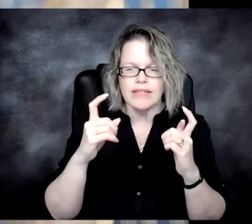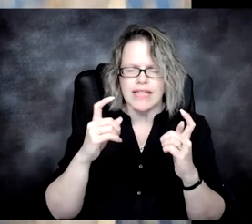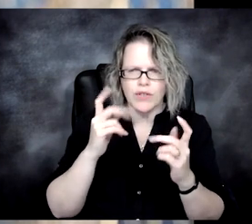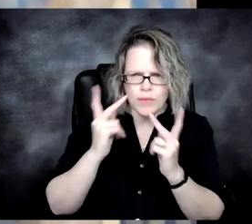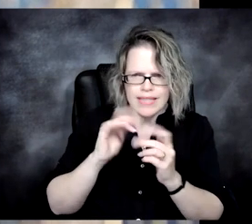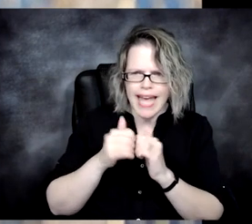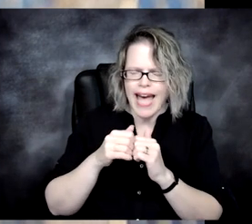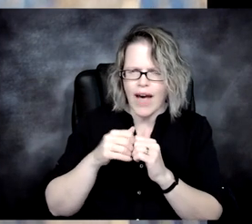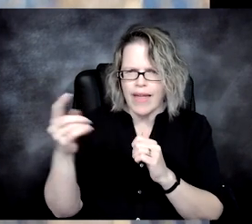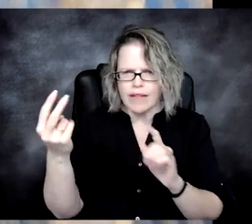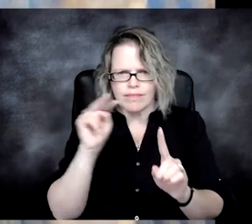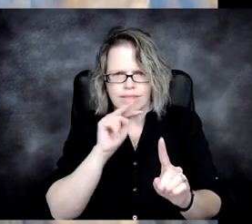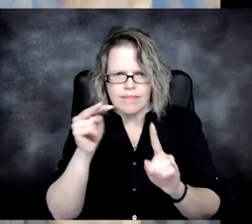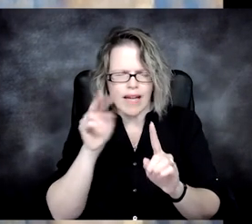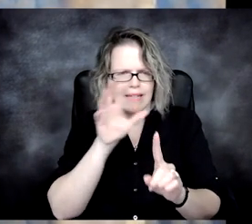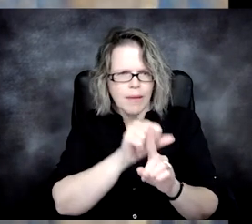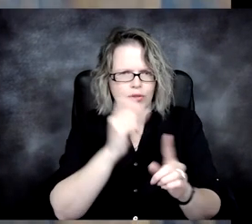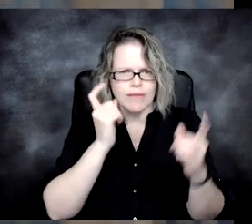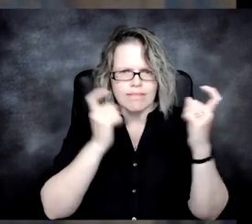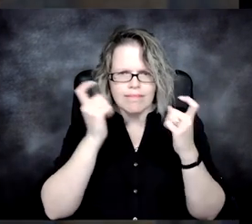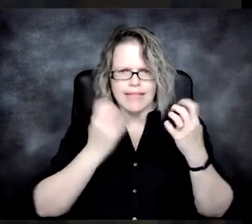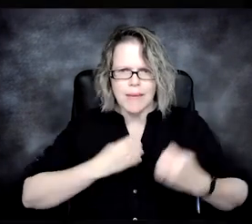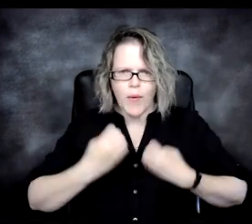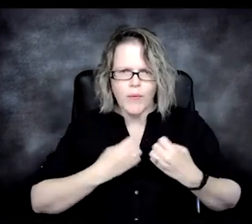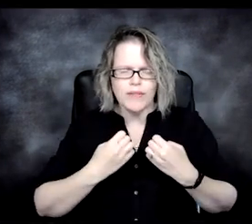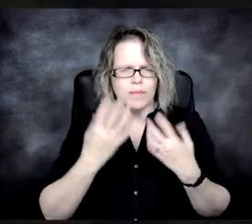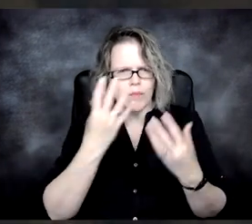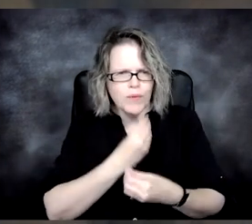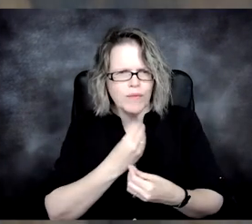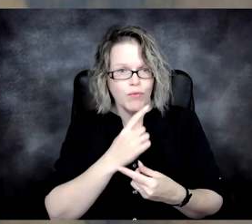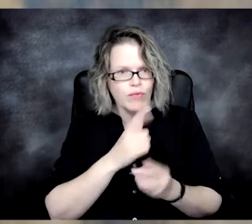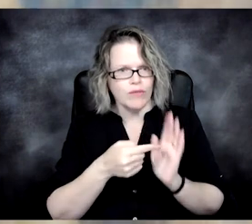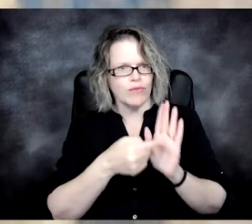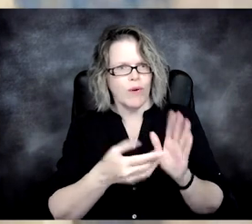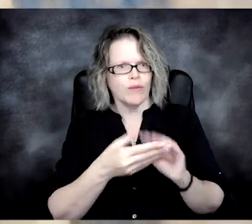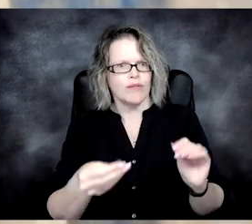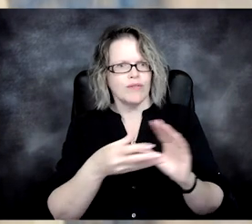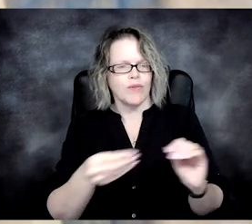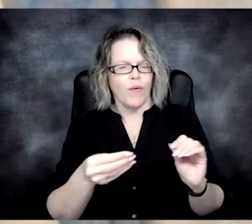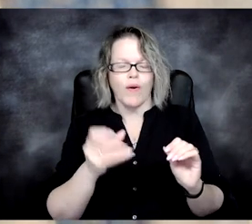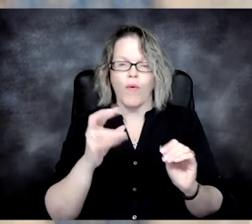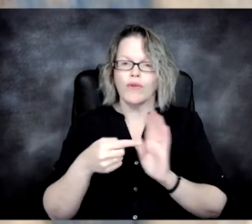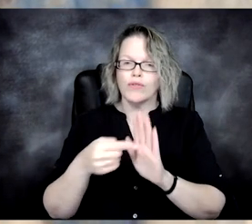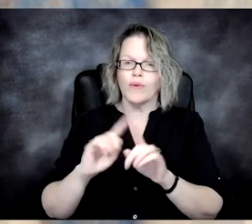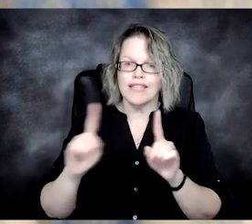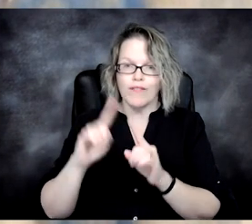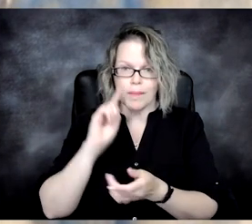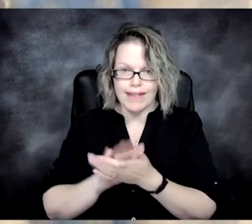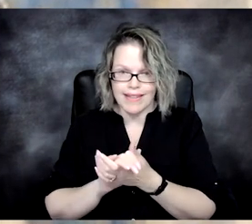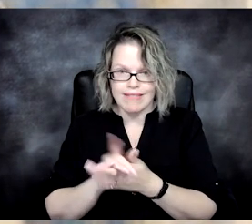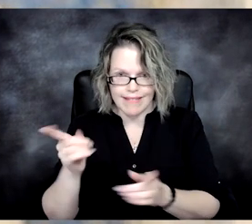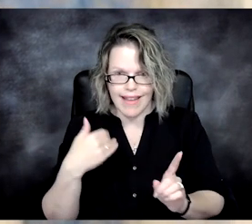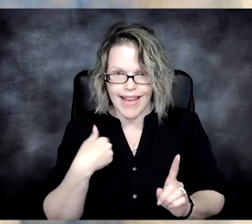were able to capture different emotions and just the beauty of someone and tell a story or even express different beliefs that they had. I learned